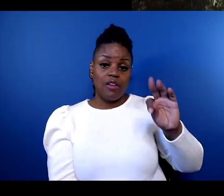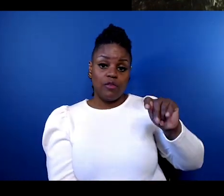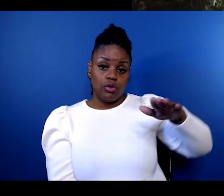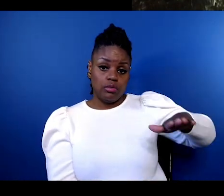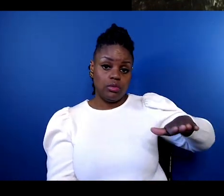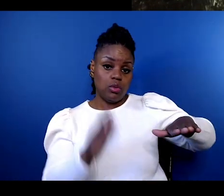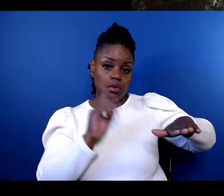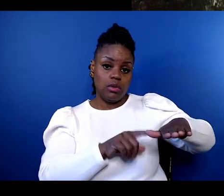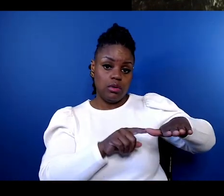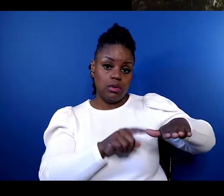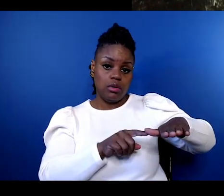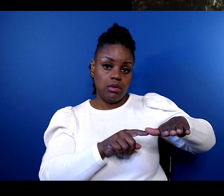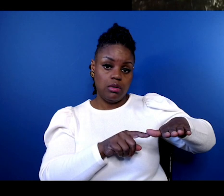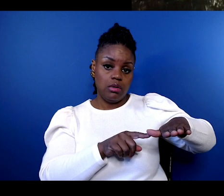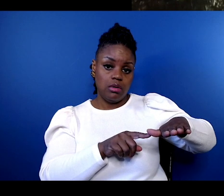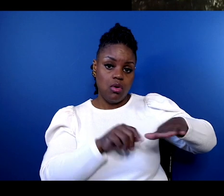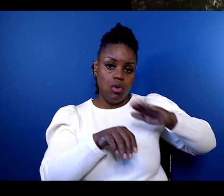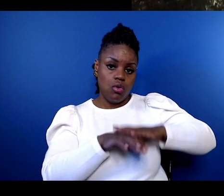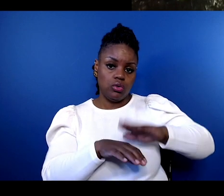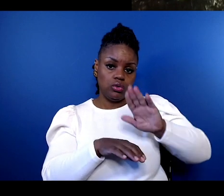And just hold it here.